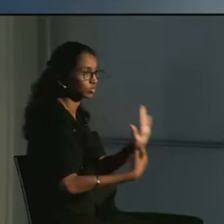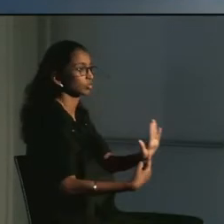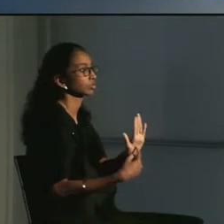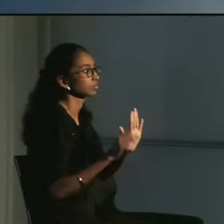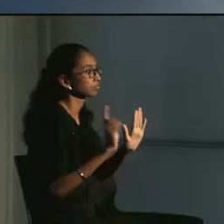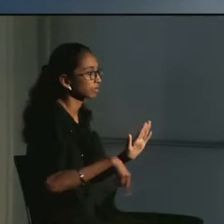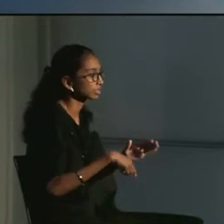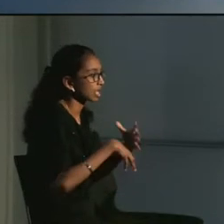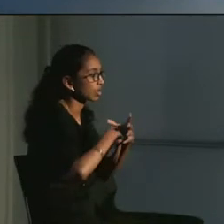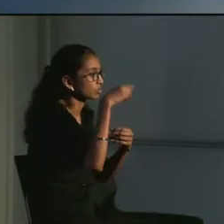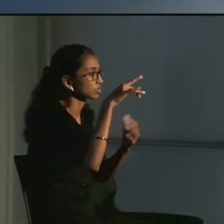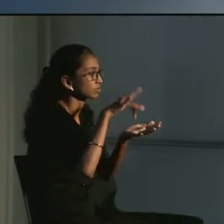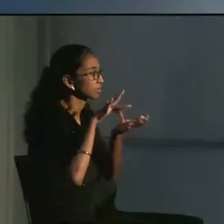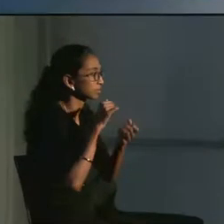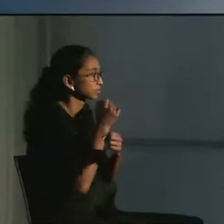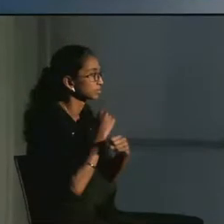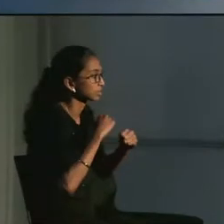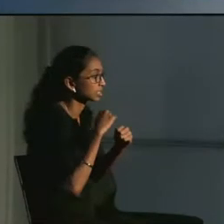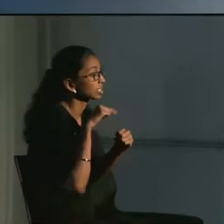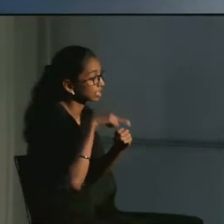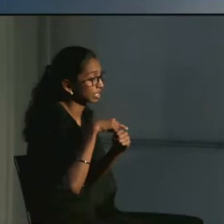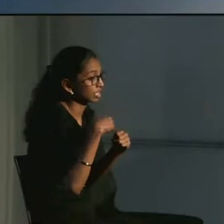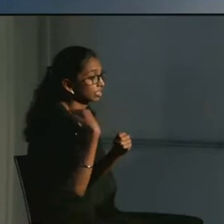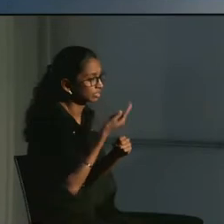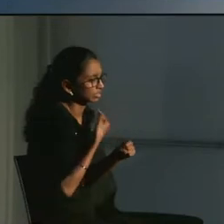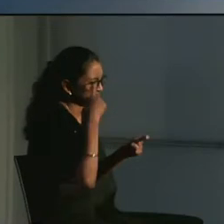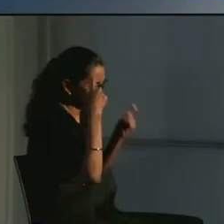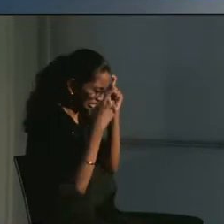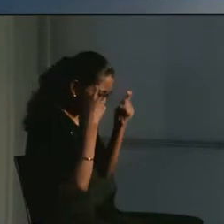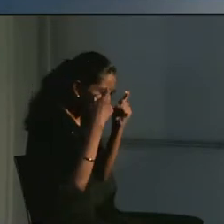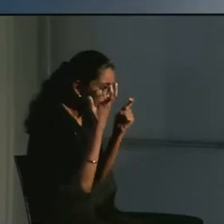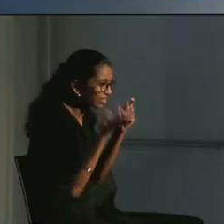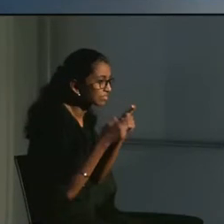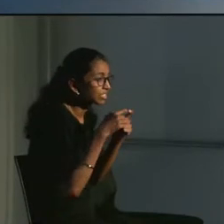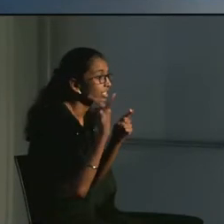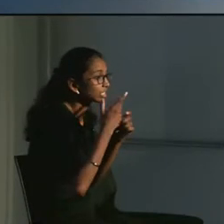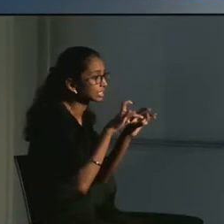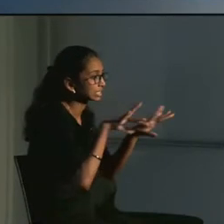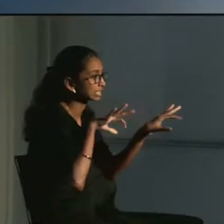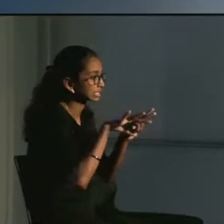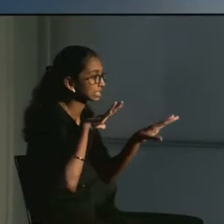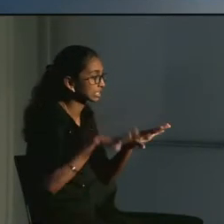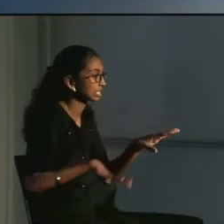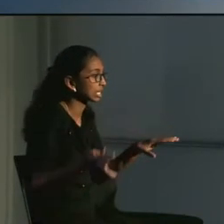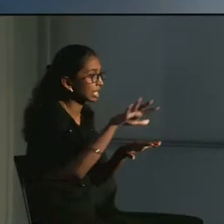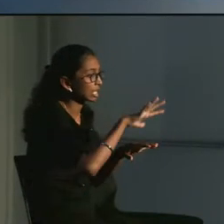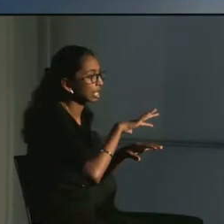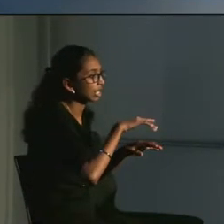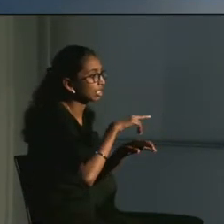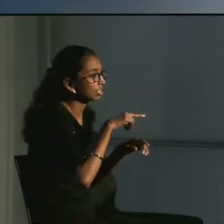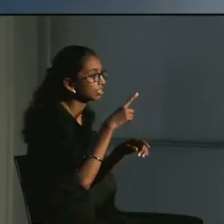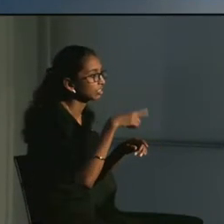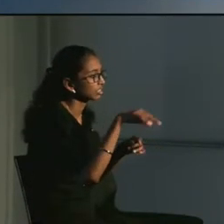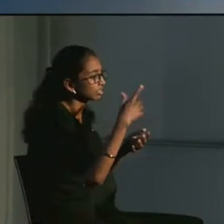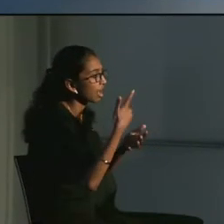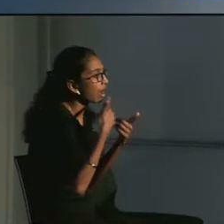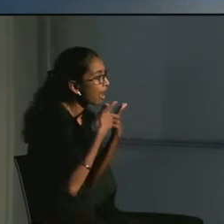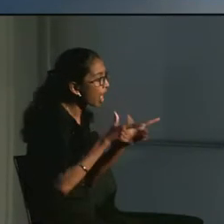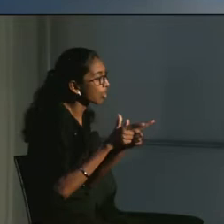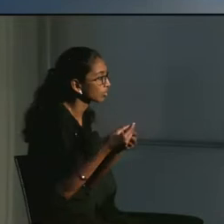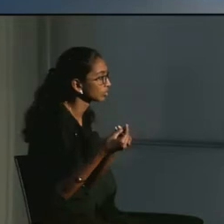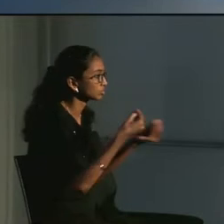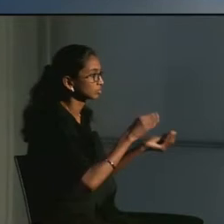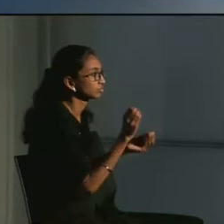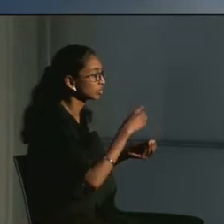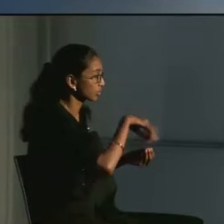is also something we have been thinking about, which is that cities also allow anonymity for anyone to be who